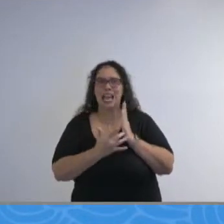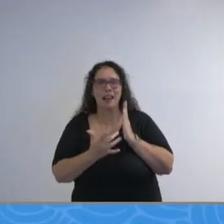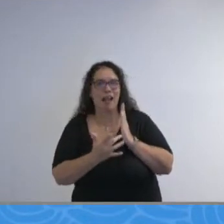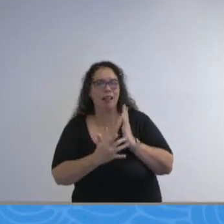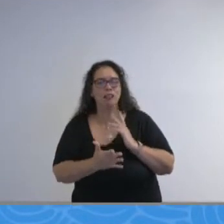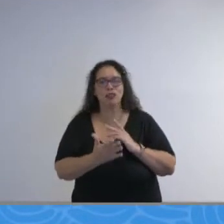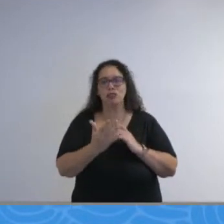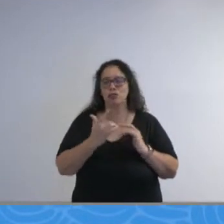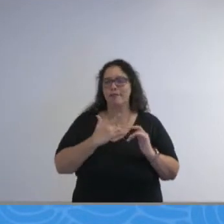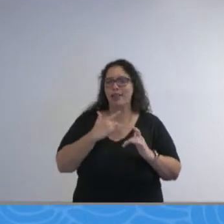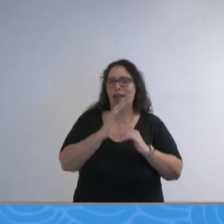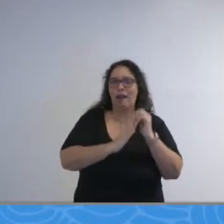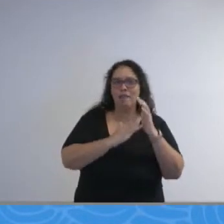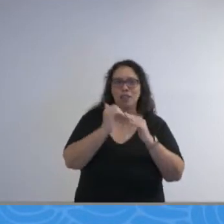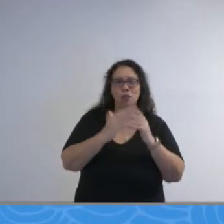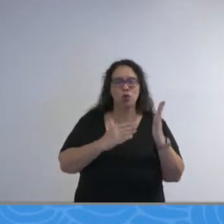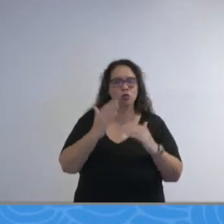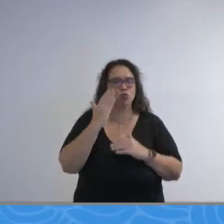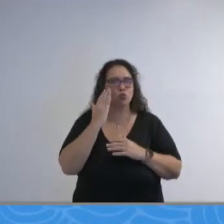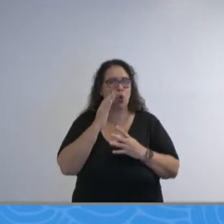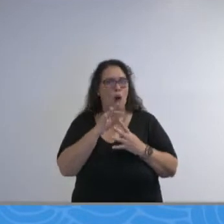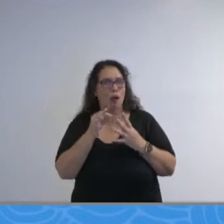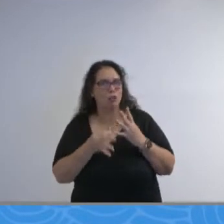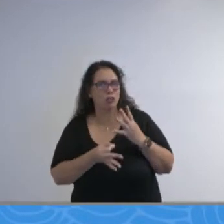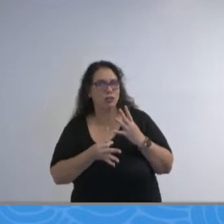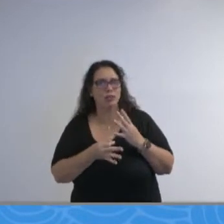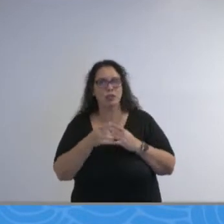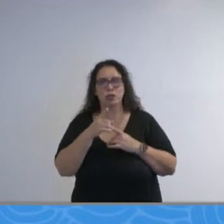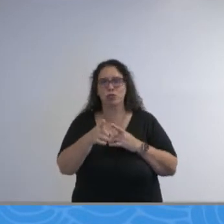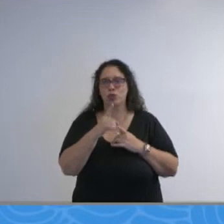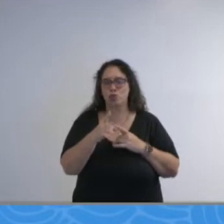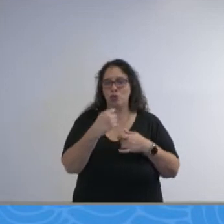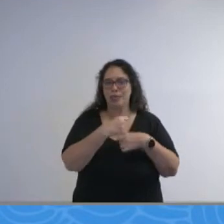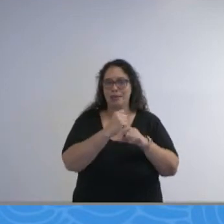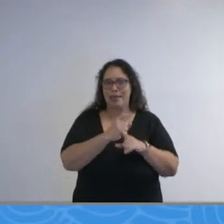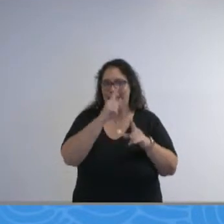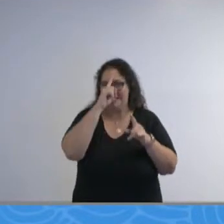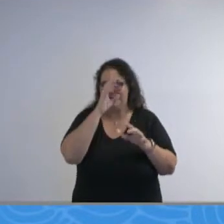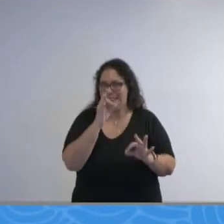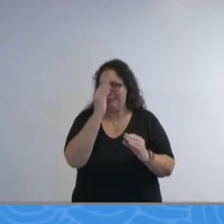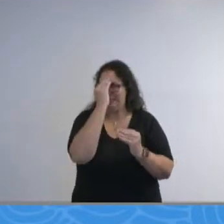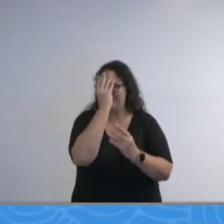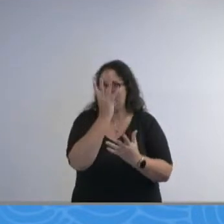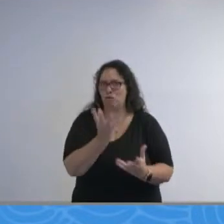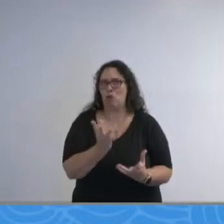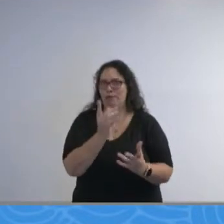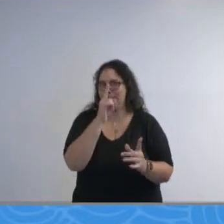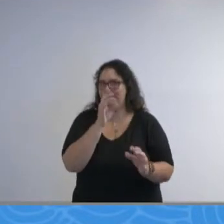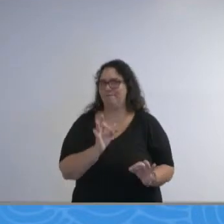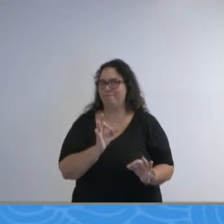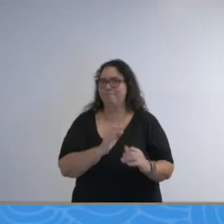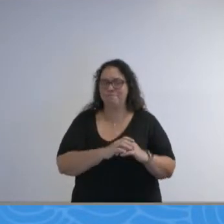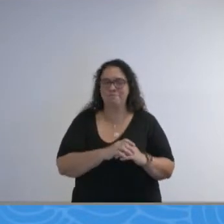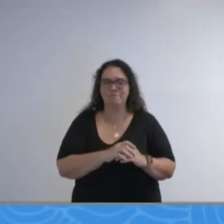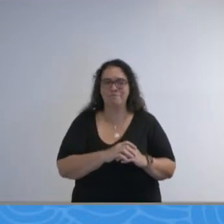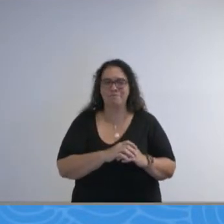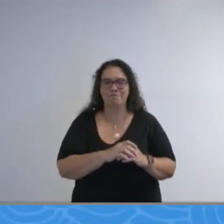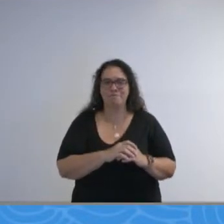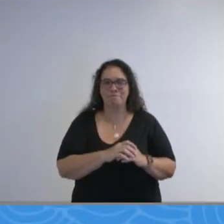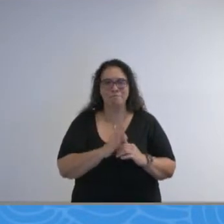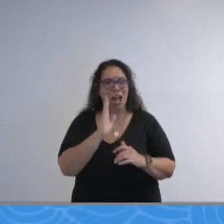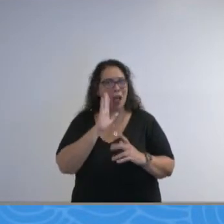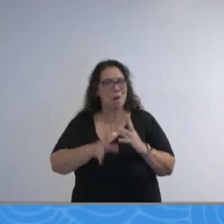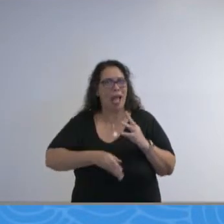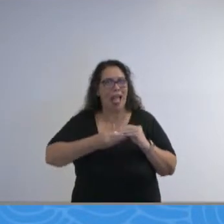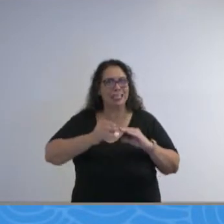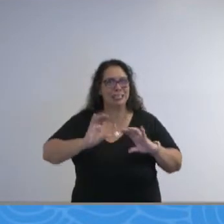in knowing, what your options are so that you can make informed consent. Okay, so I'm going to put that in the chat. I